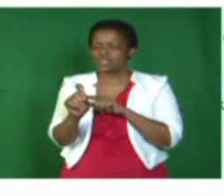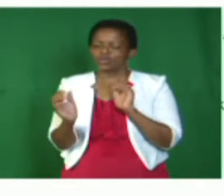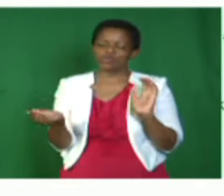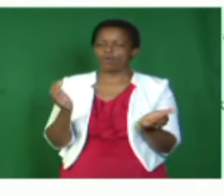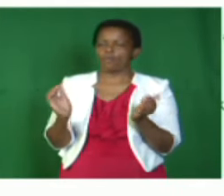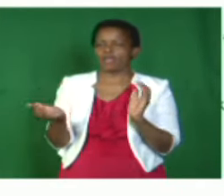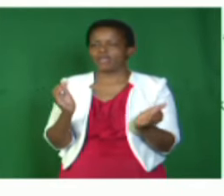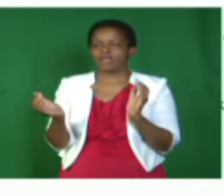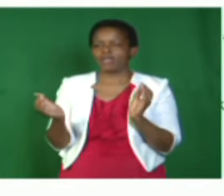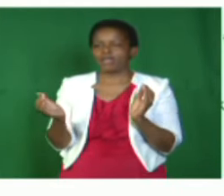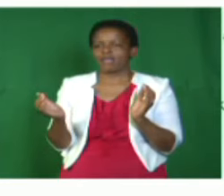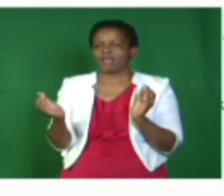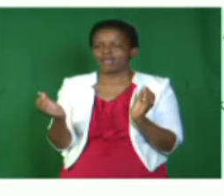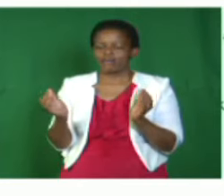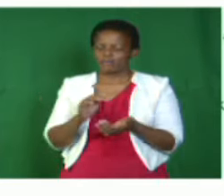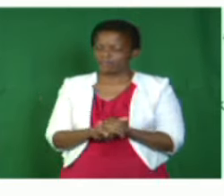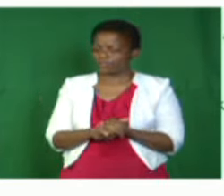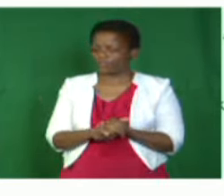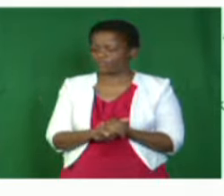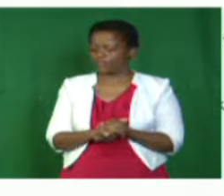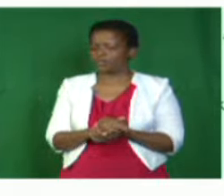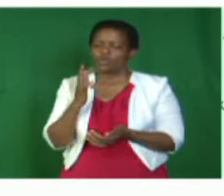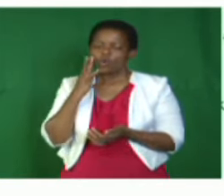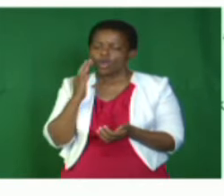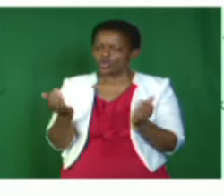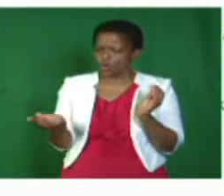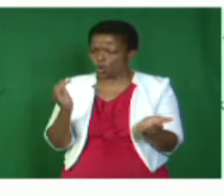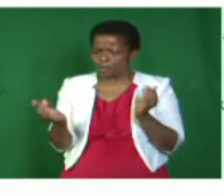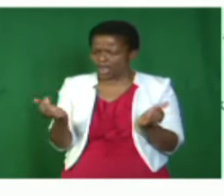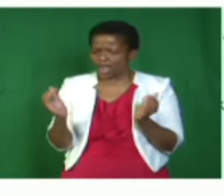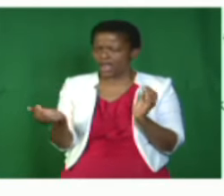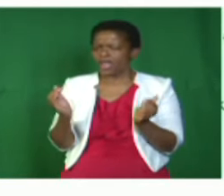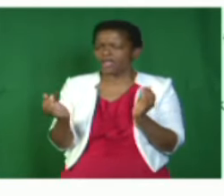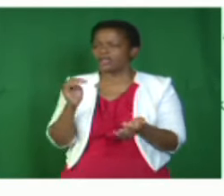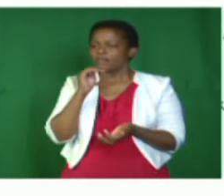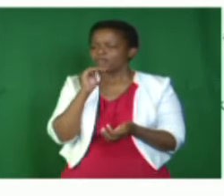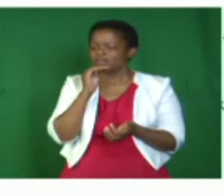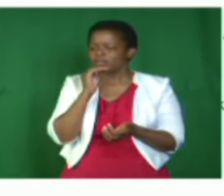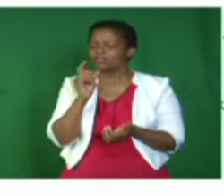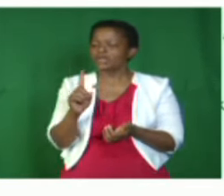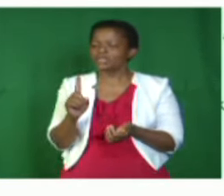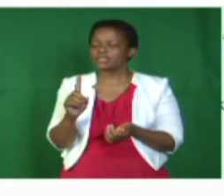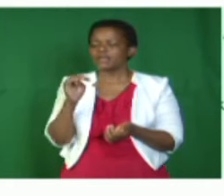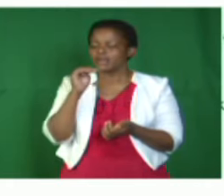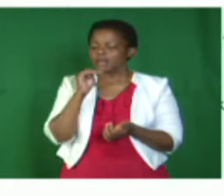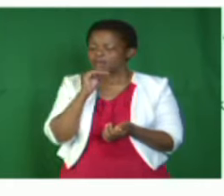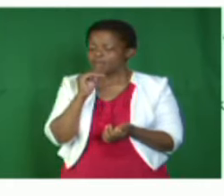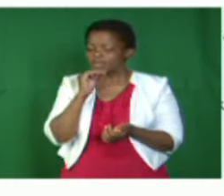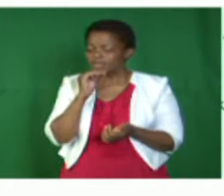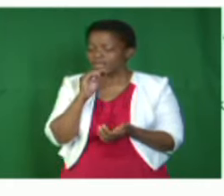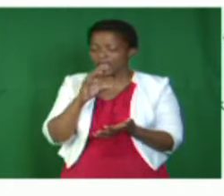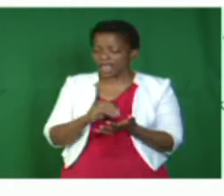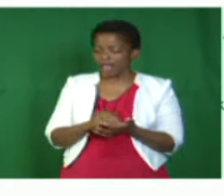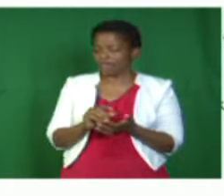to contrast. When you compare and contrast, it is a situation whereby you are given